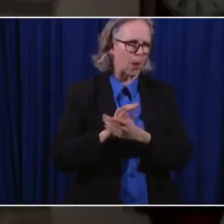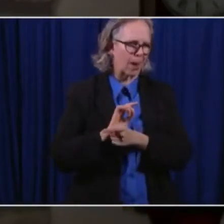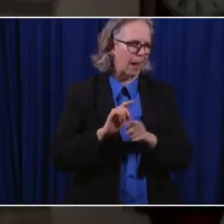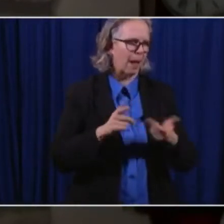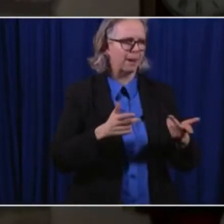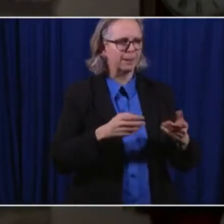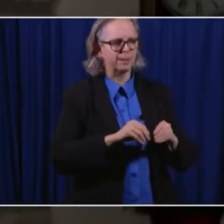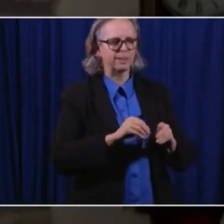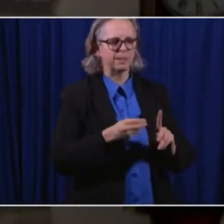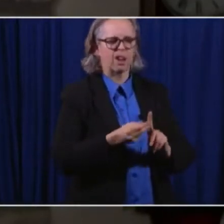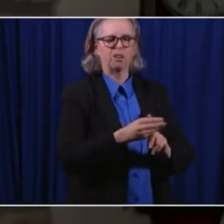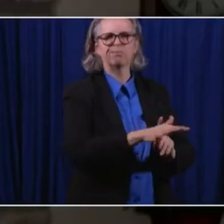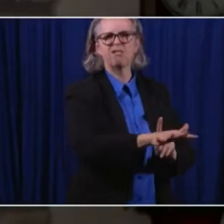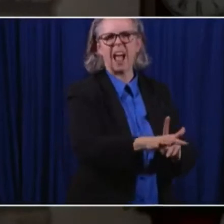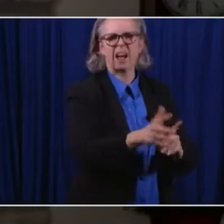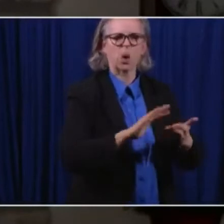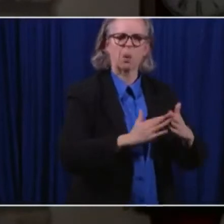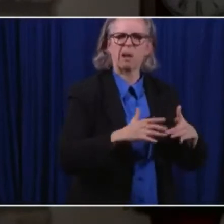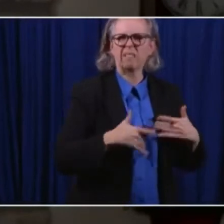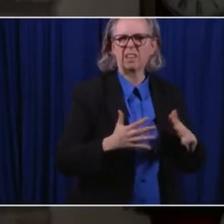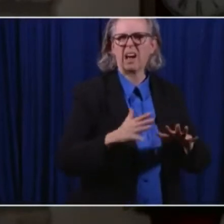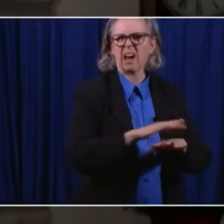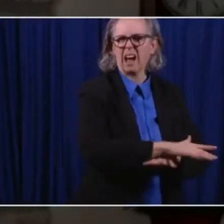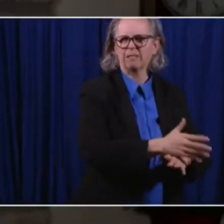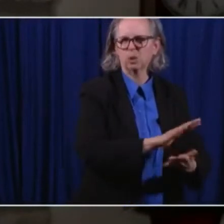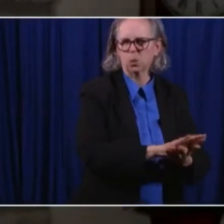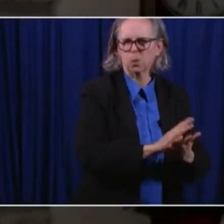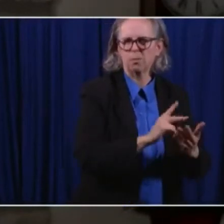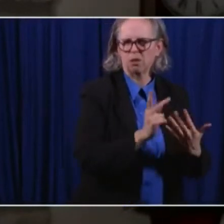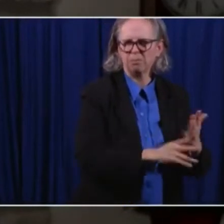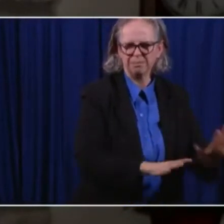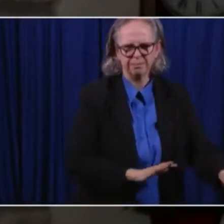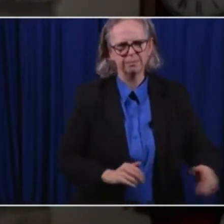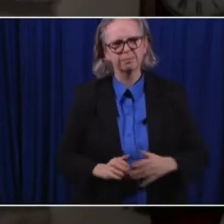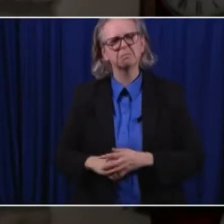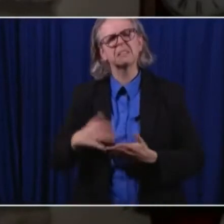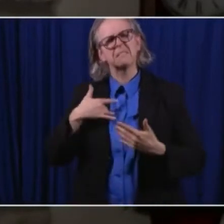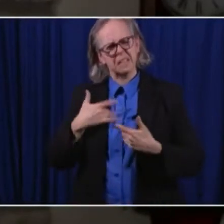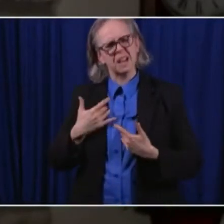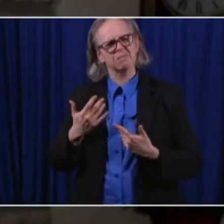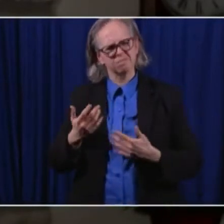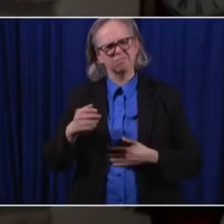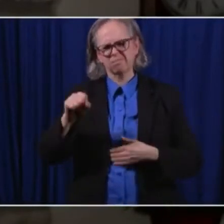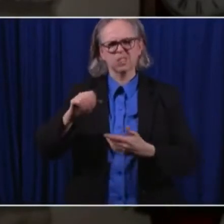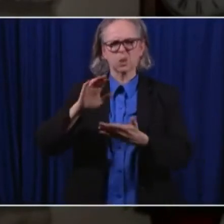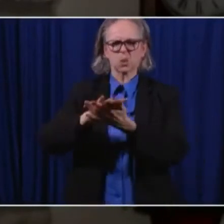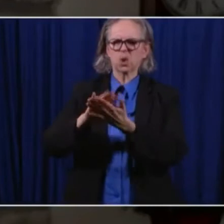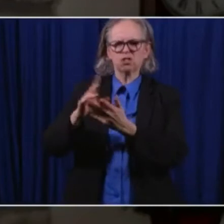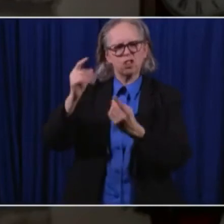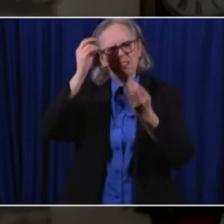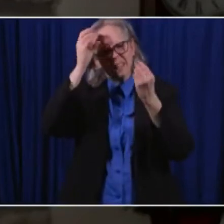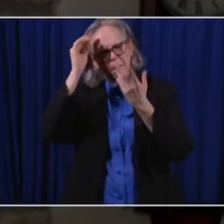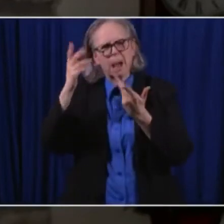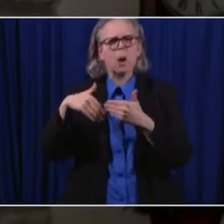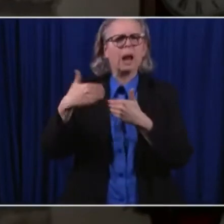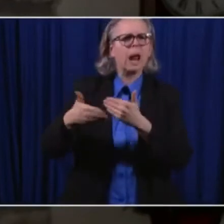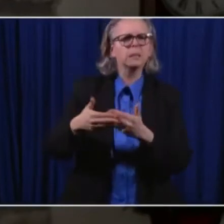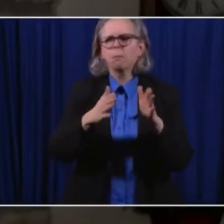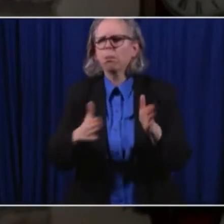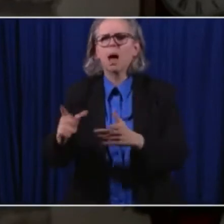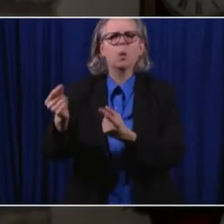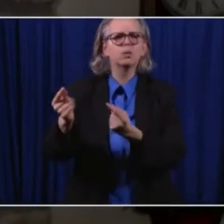something I think schools should look at, and it certainly makes sense. There's different ways of doing that. But making another week